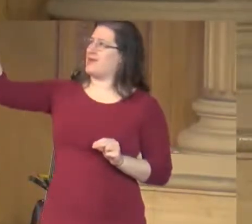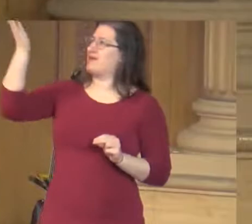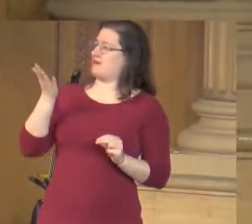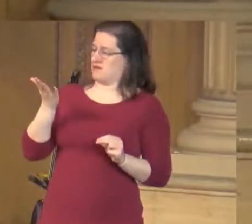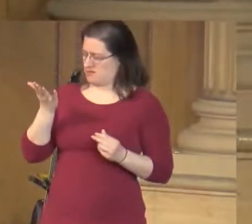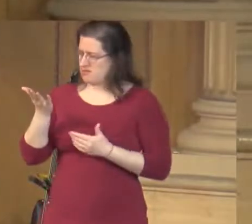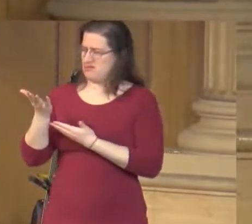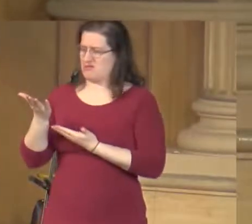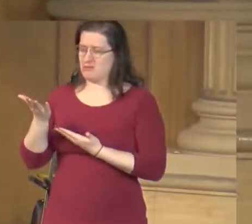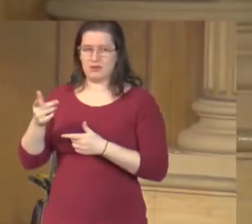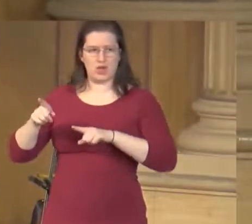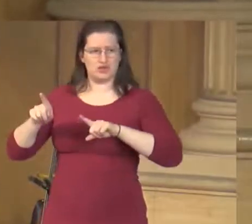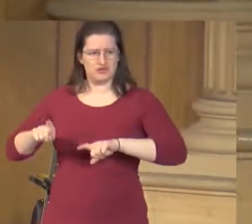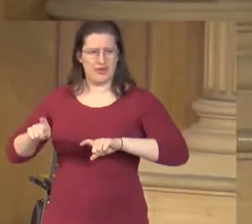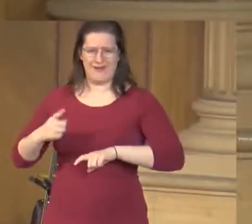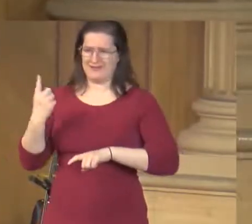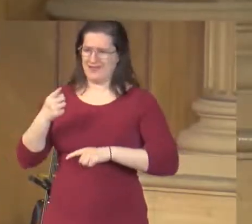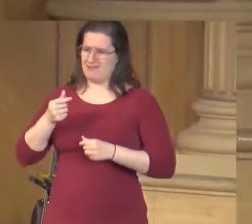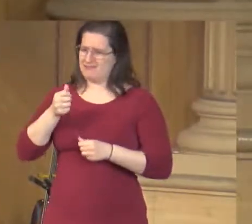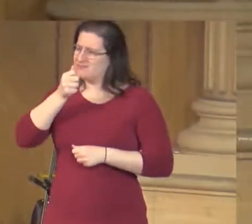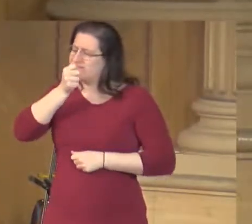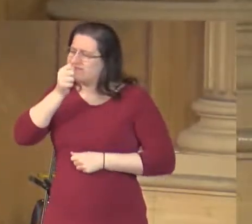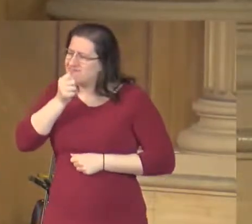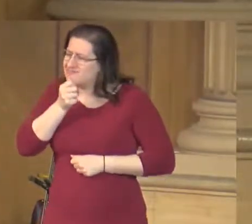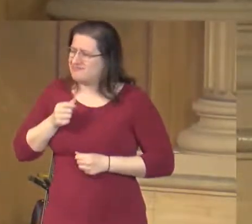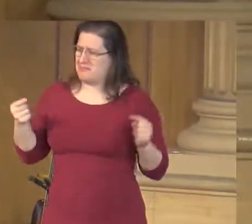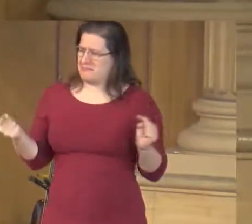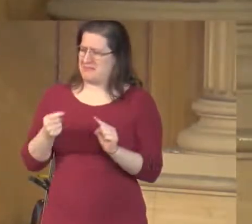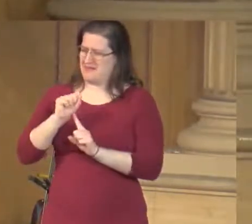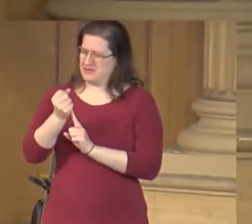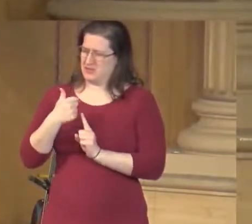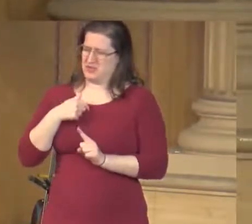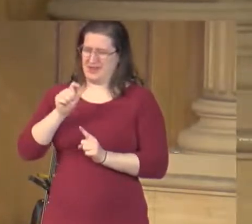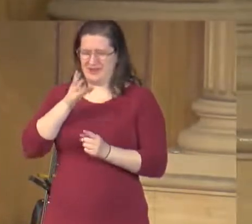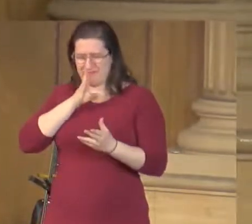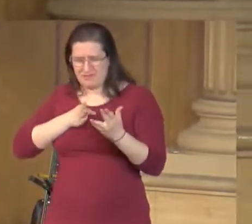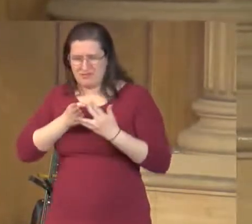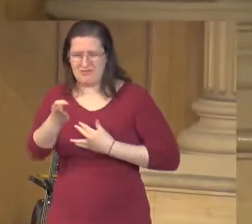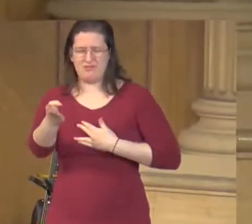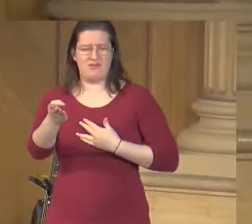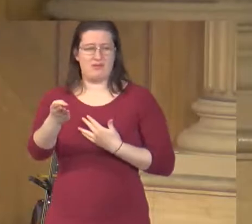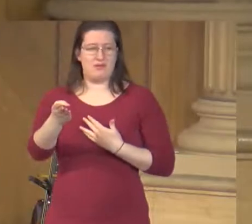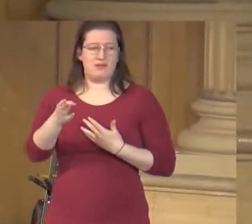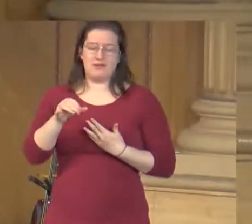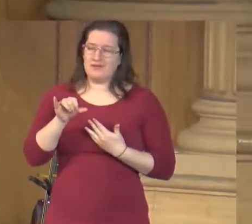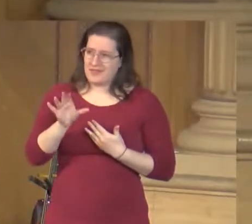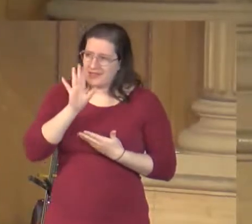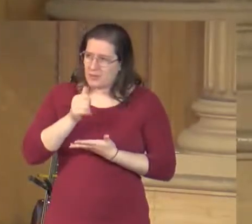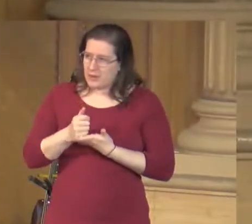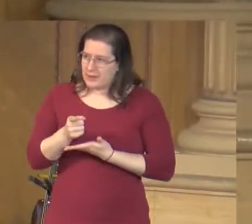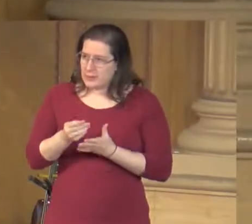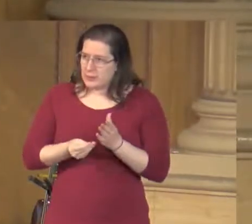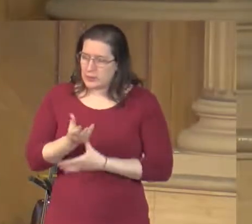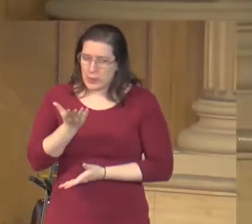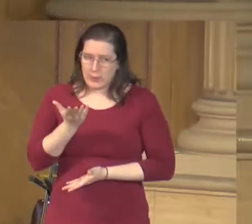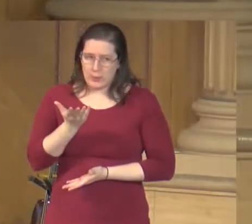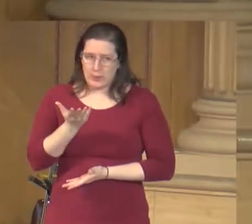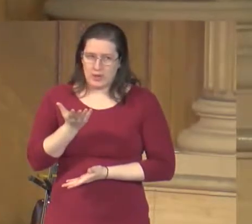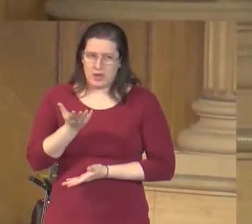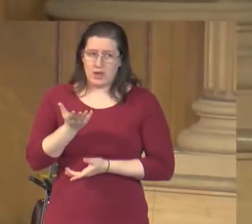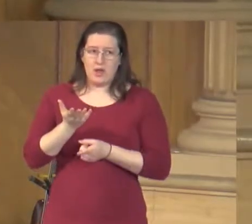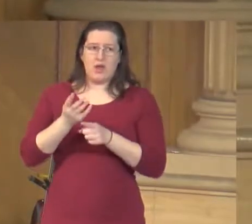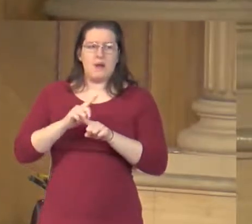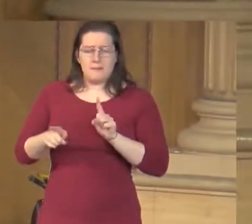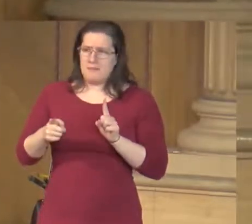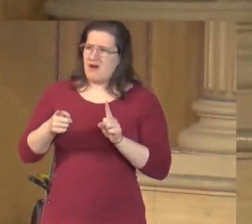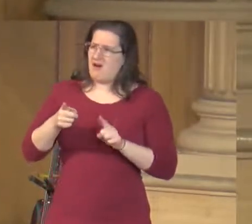and shape you and that is a painful situation that you have to walk through so that you can grow. And so you doubt and